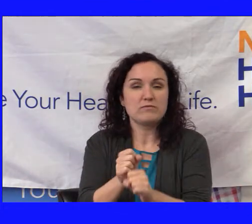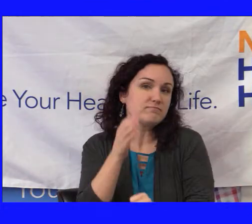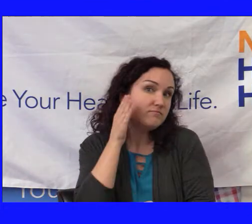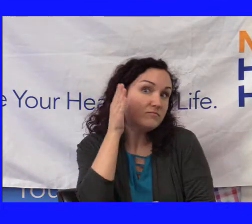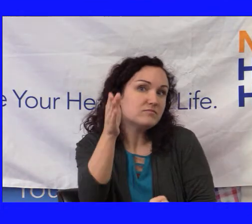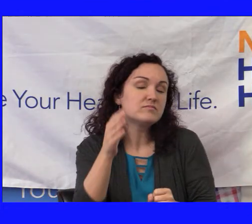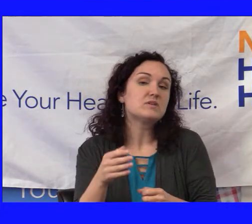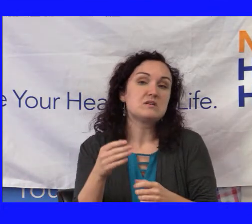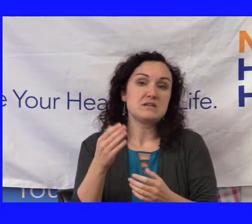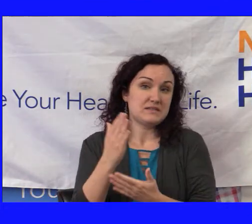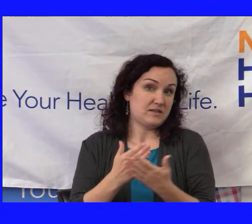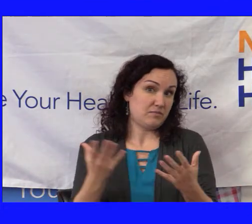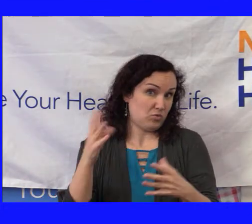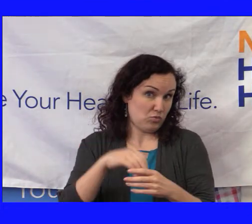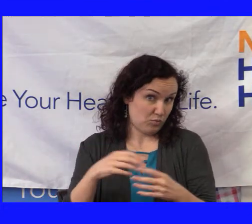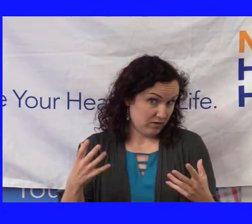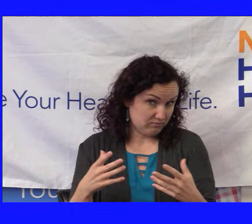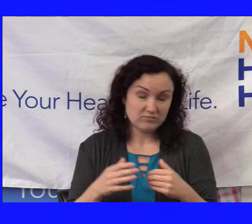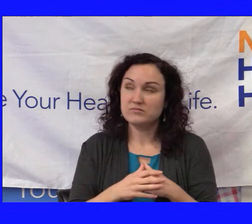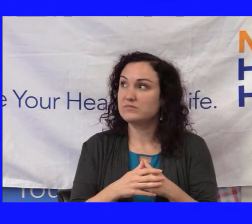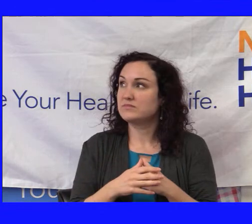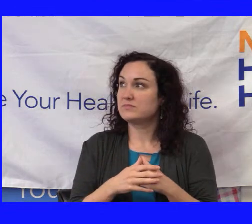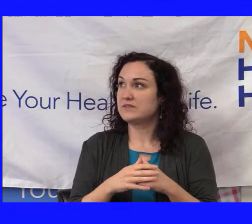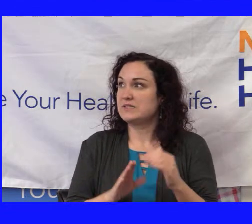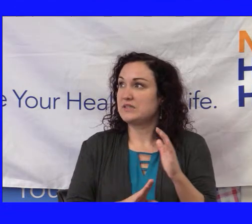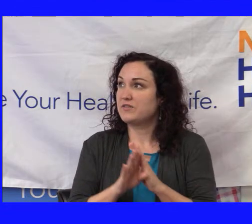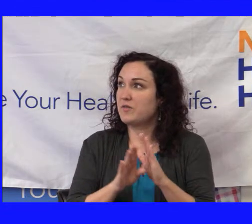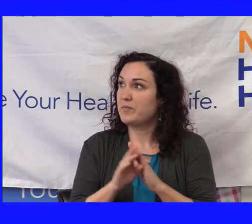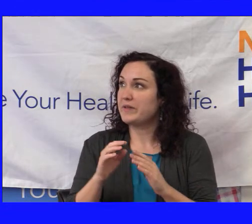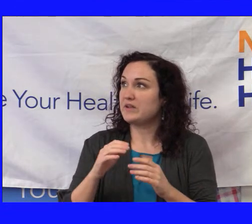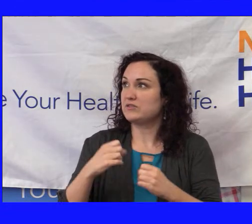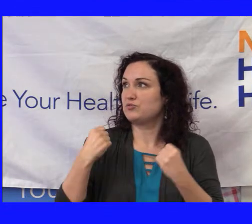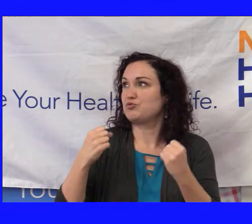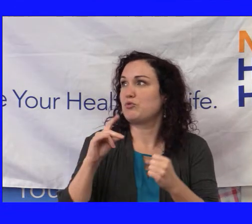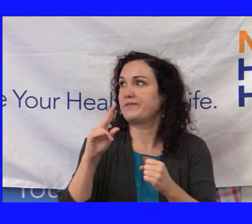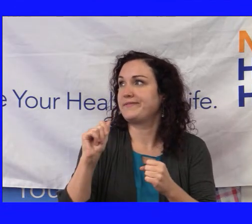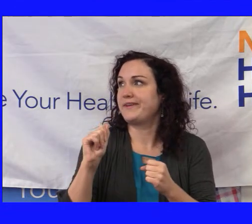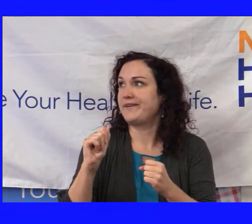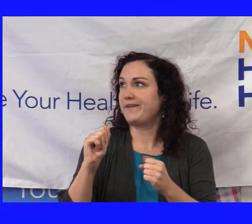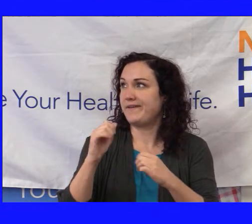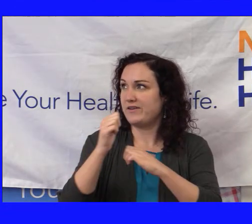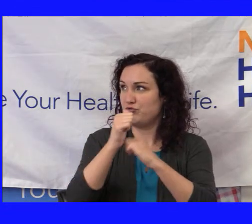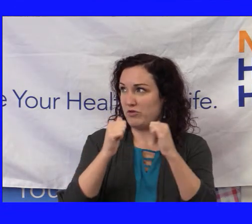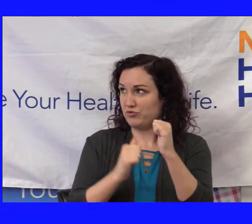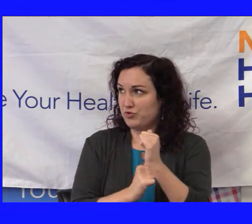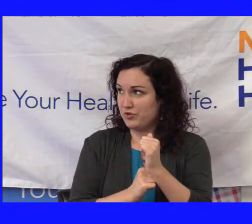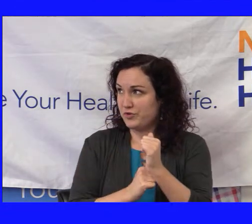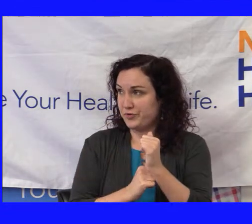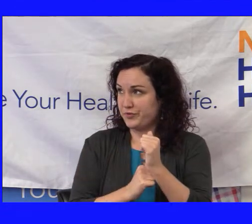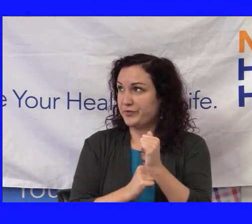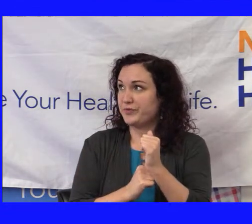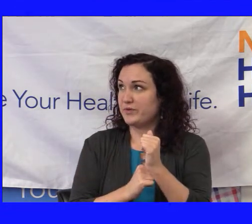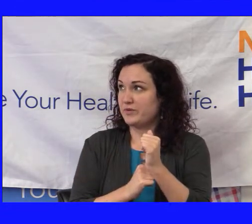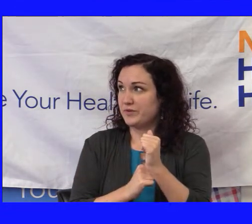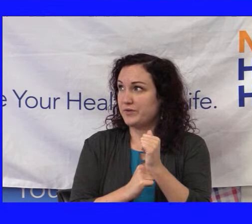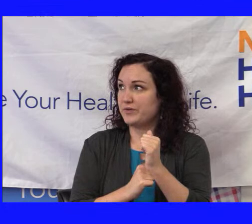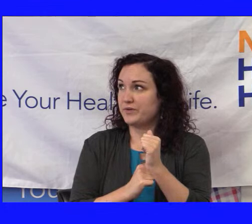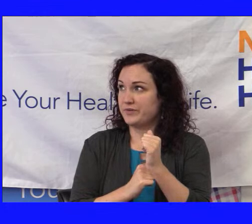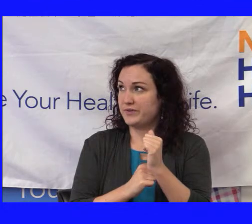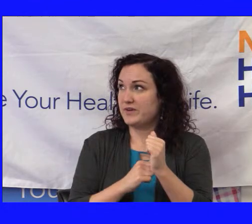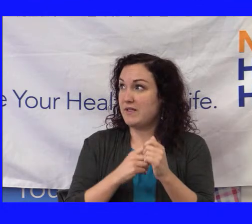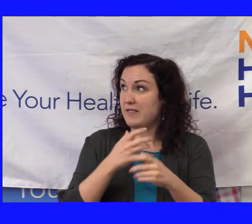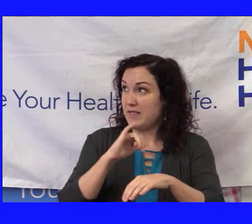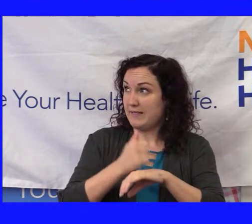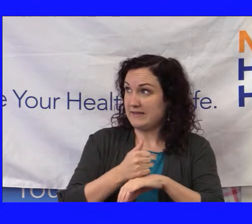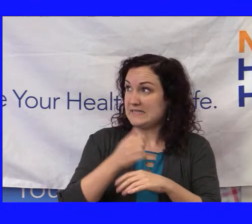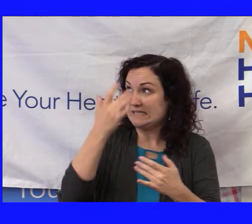considerations include building a robust data infrastructure, which will allow us to create disease-specific queries that are going to